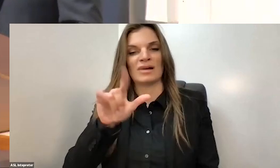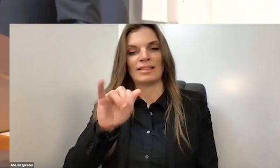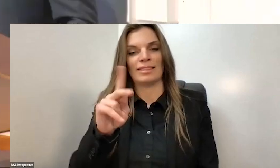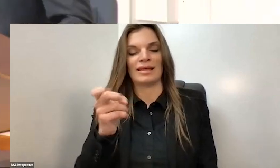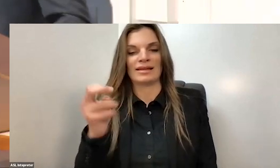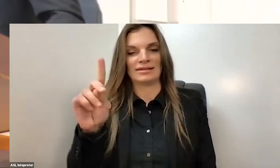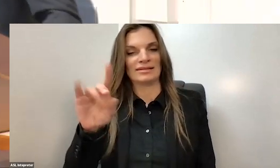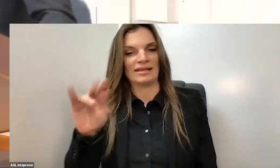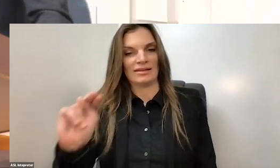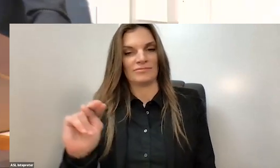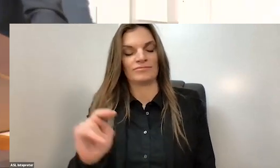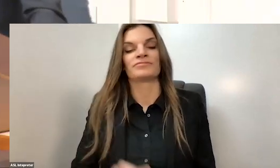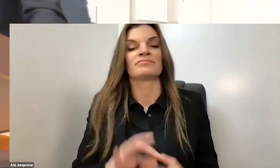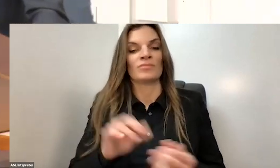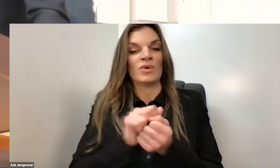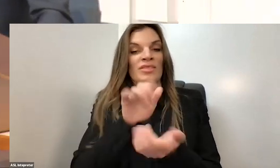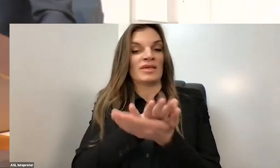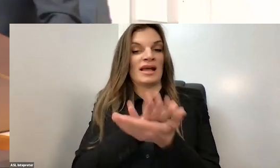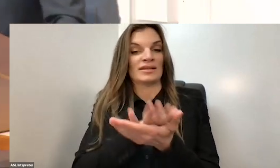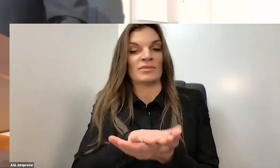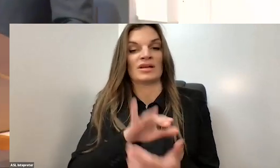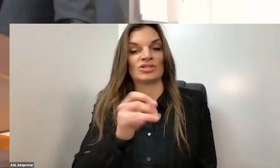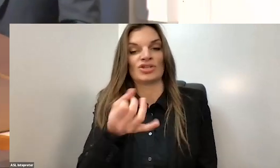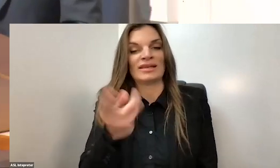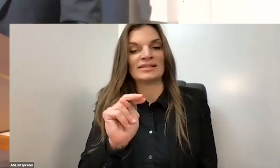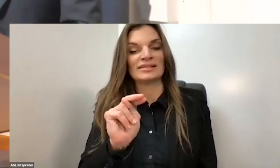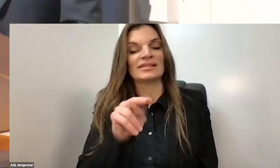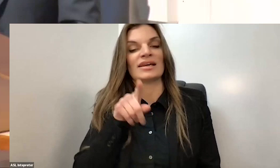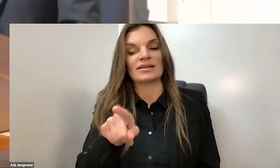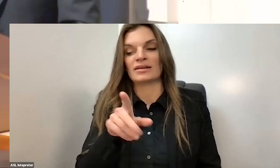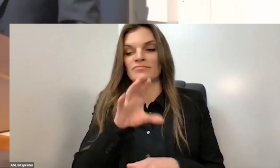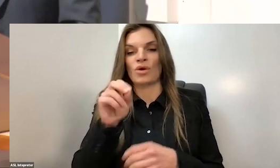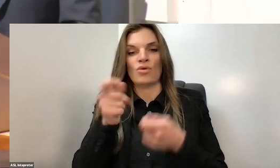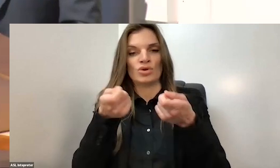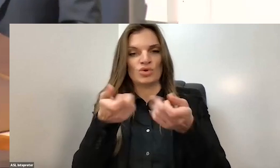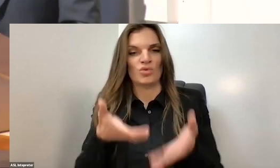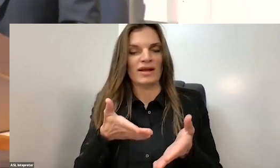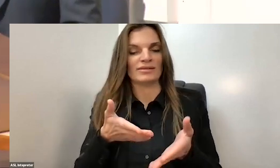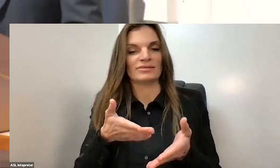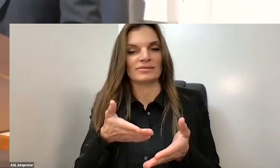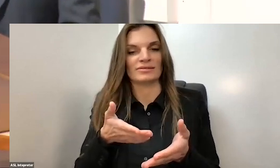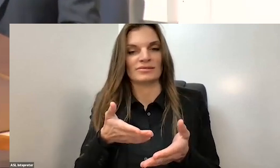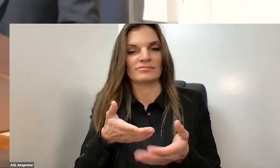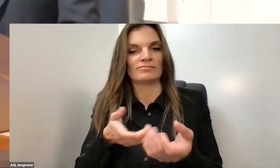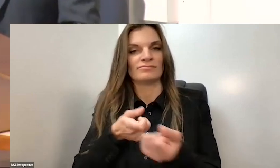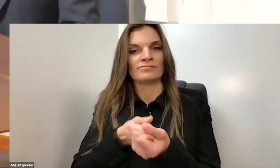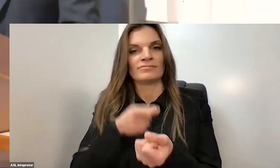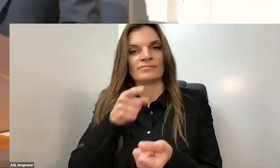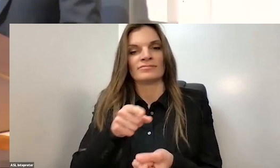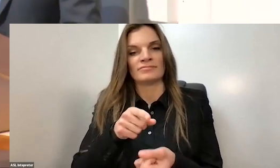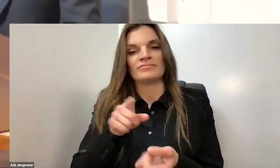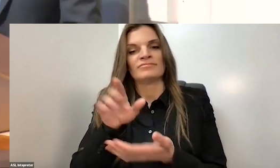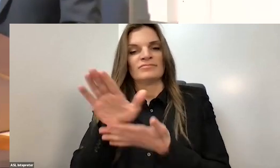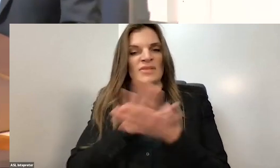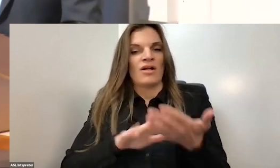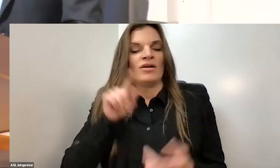On the academic front, Jennison co-directs the AdaptTech Research Network based at Dawson College in